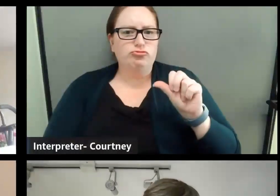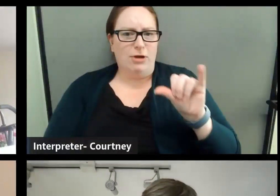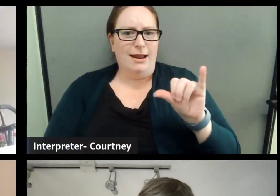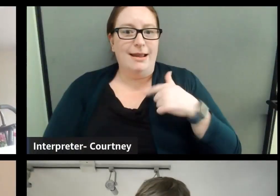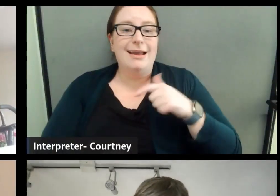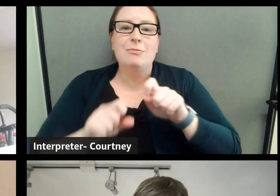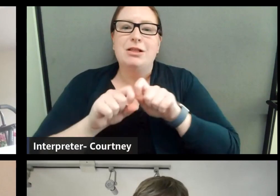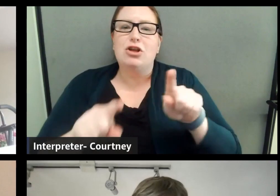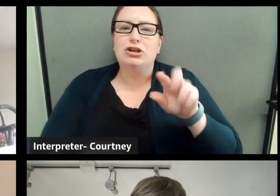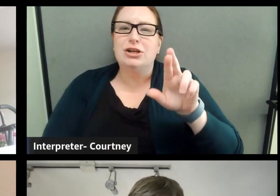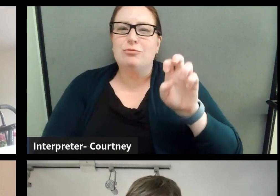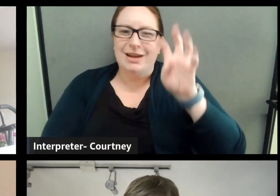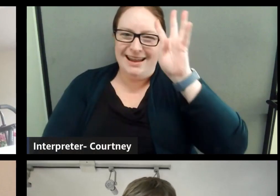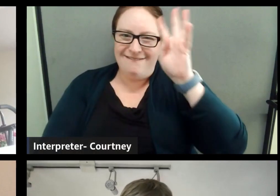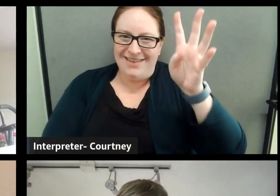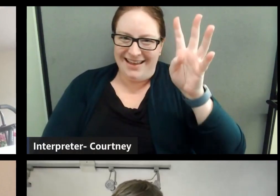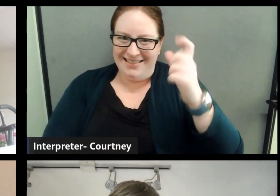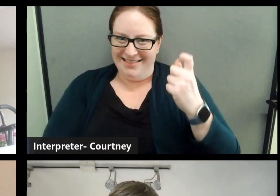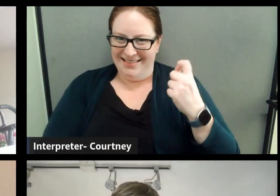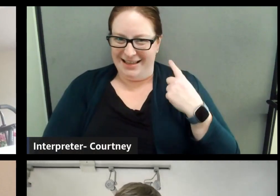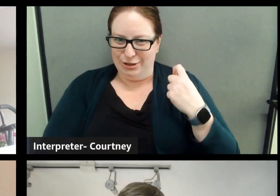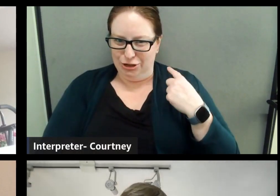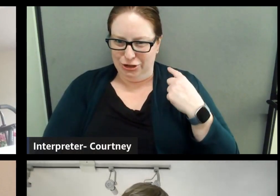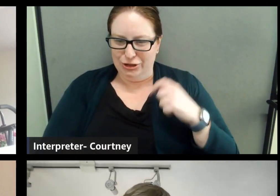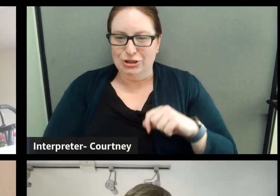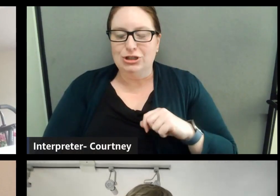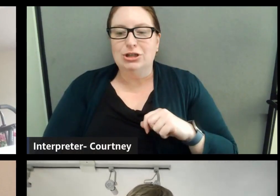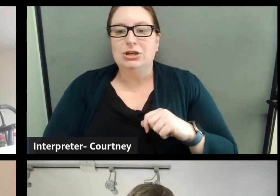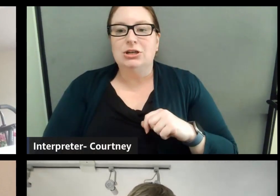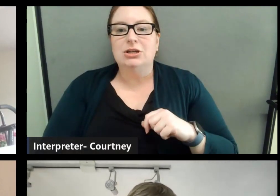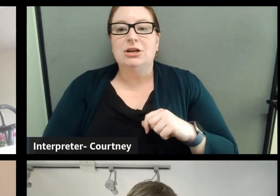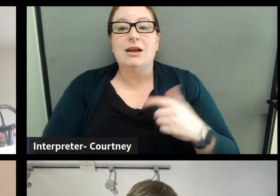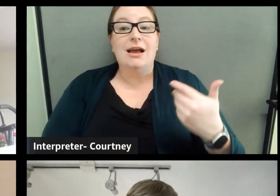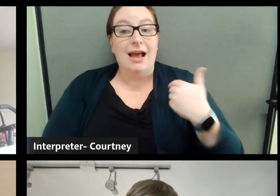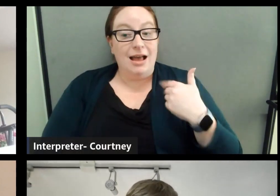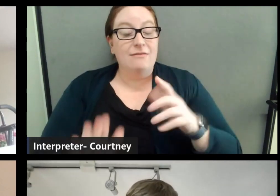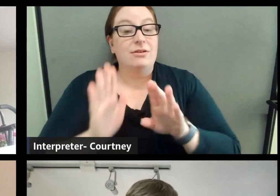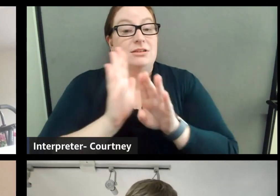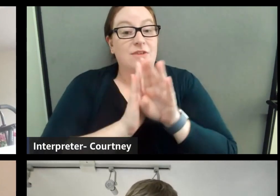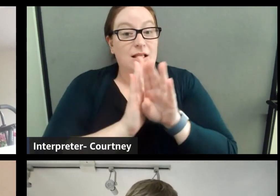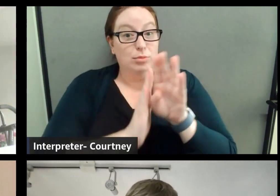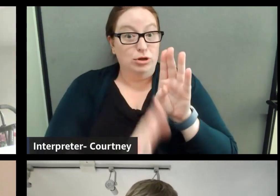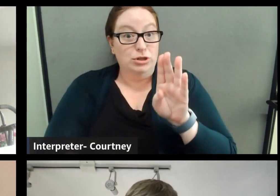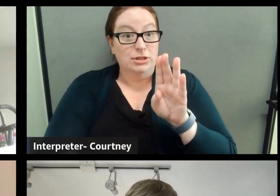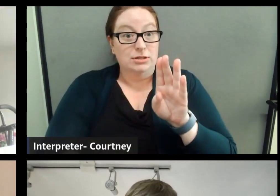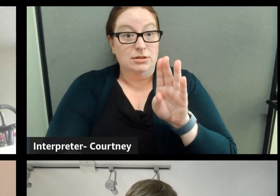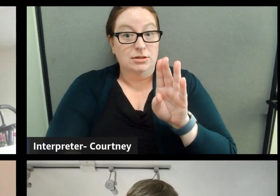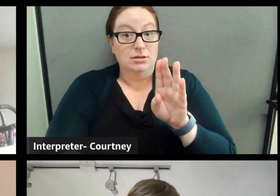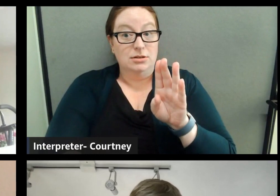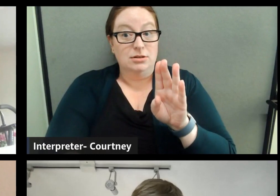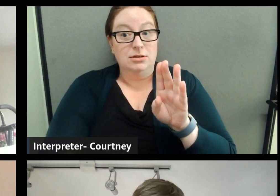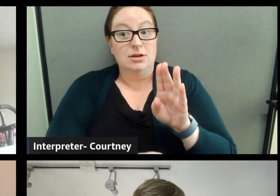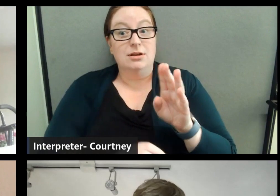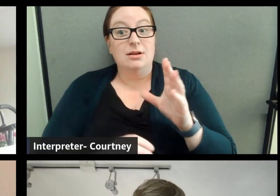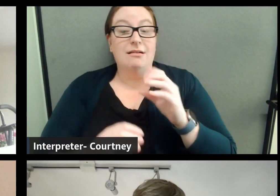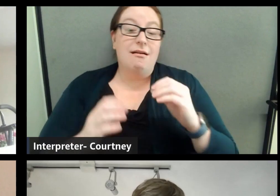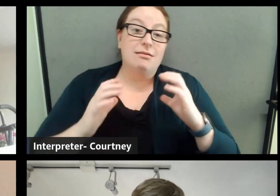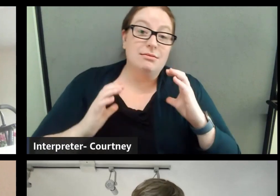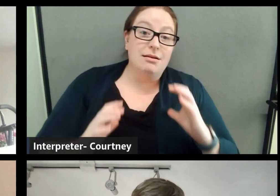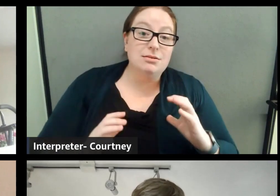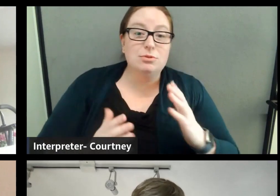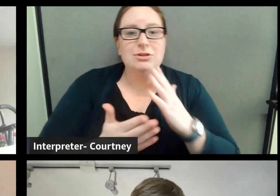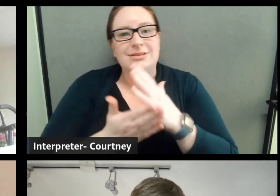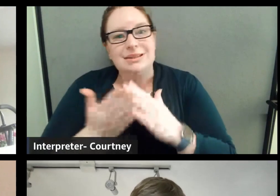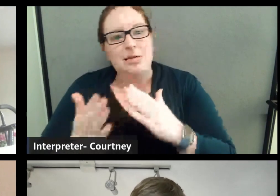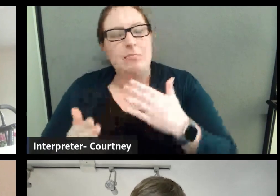reInvent time, is that there are developers within customers, some developers like Spark,